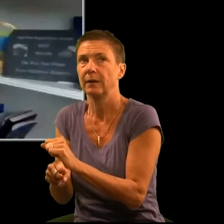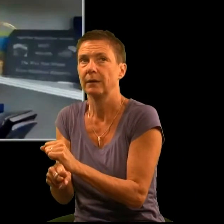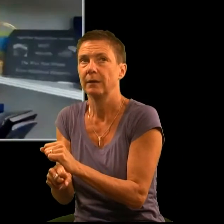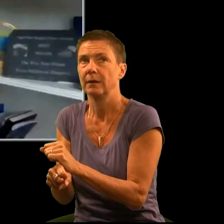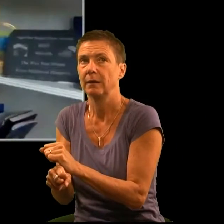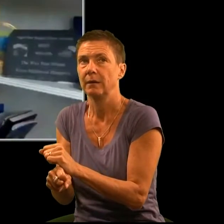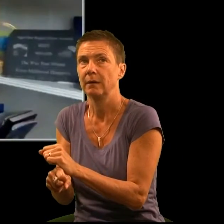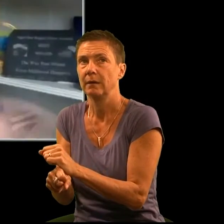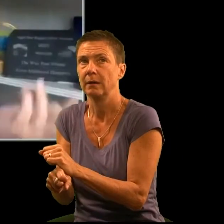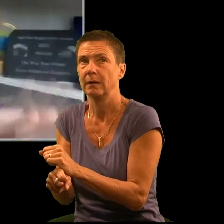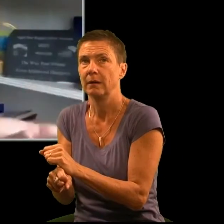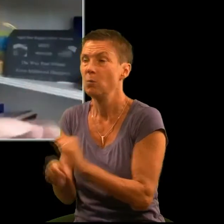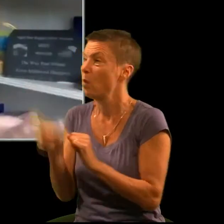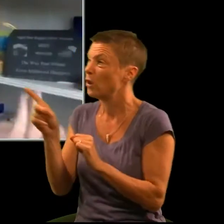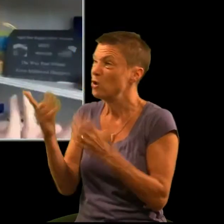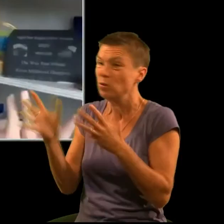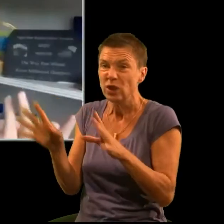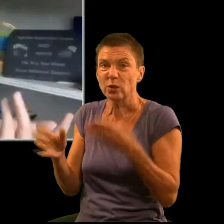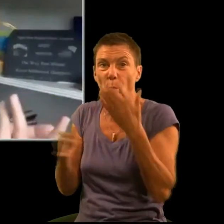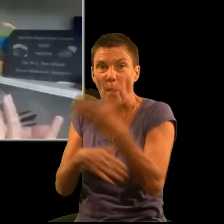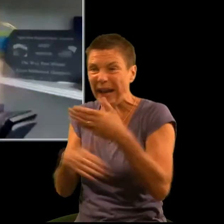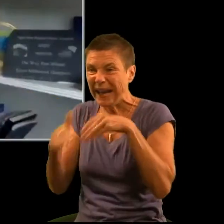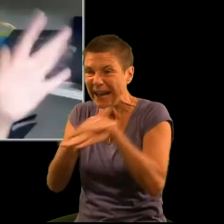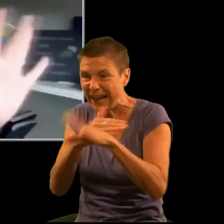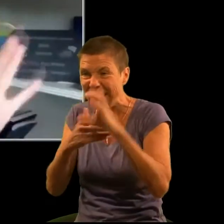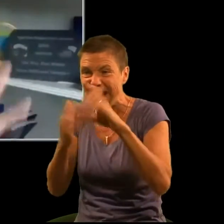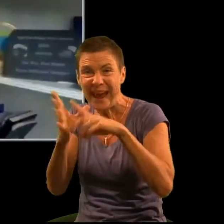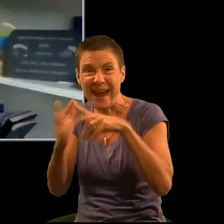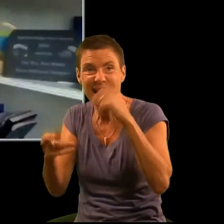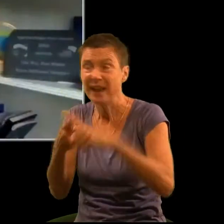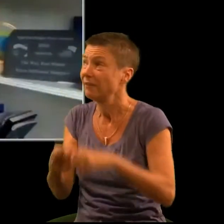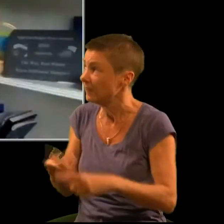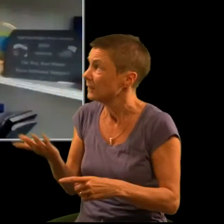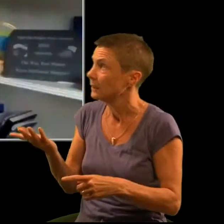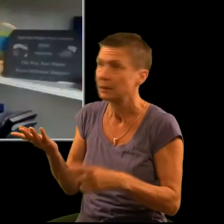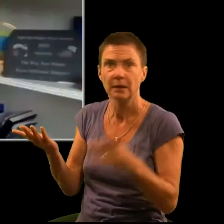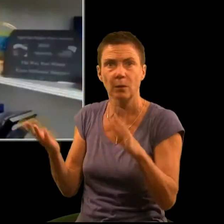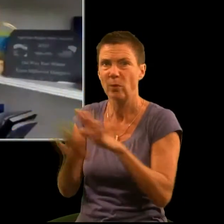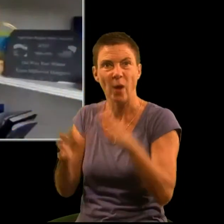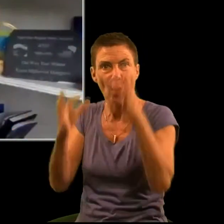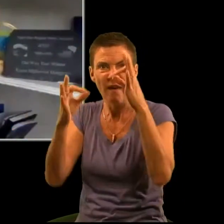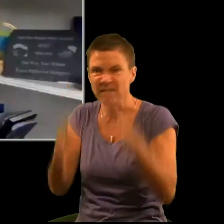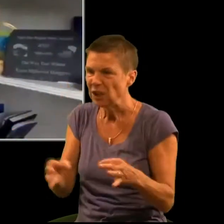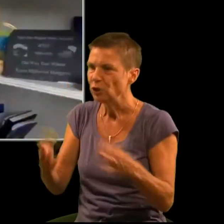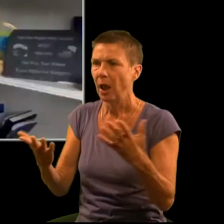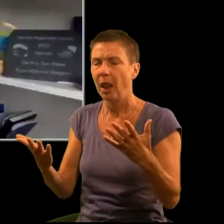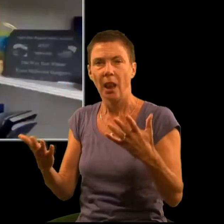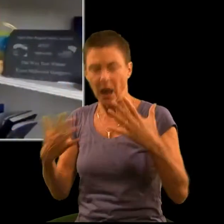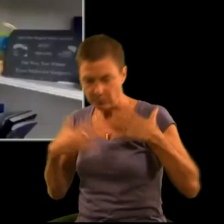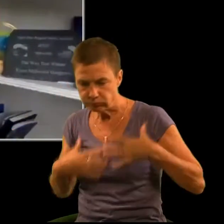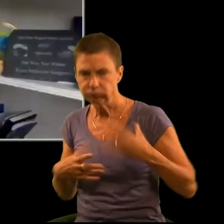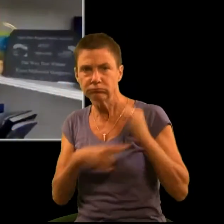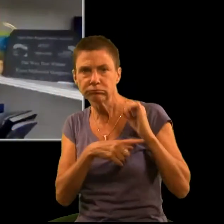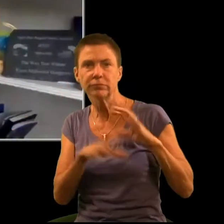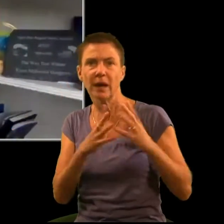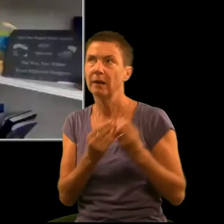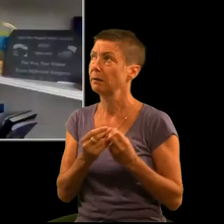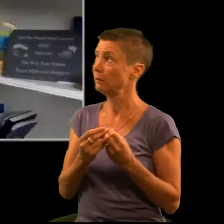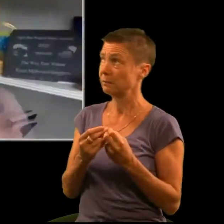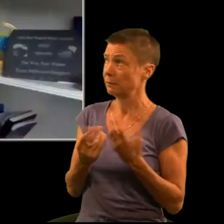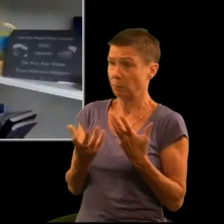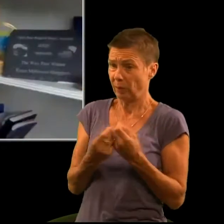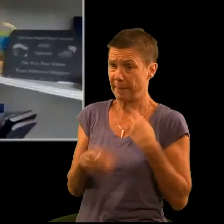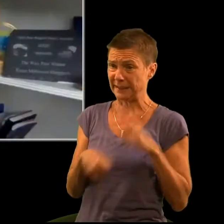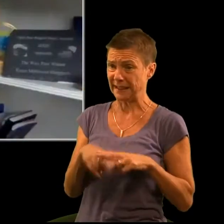you just impromptu caving? Yeah, we were just caving. We were just what? No official anything, Kiran? No, just with my dad. Oh my God.